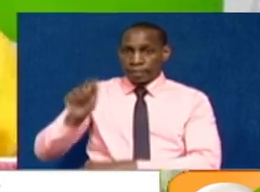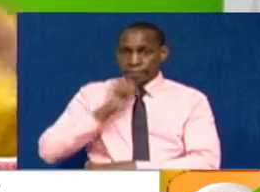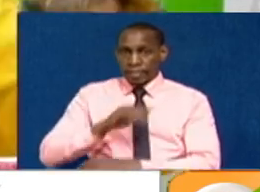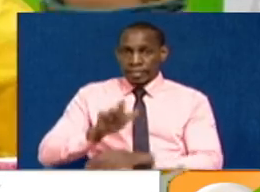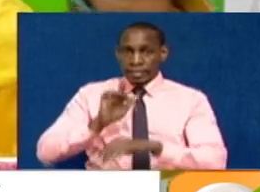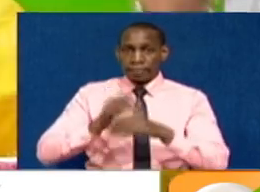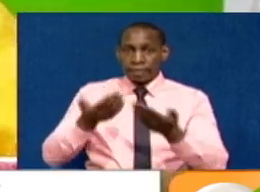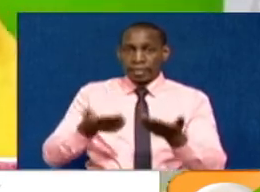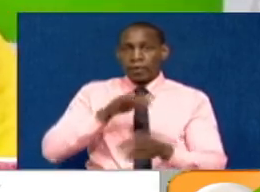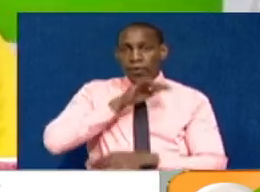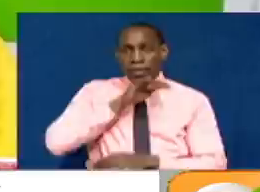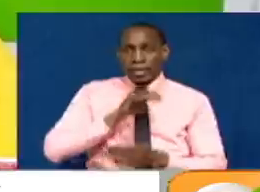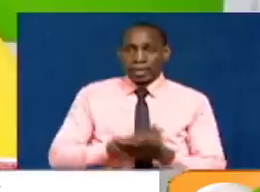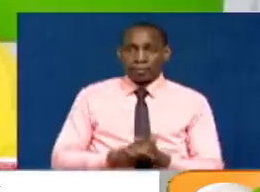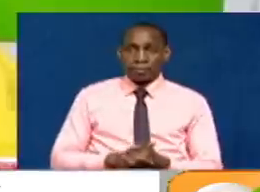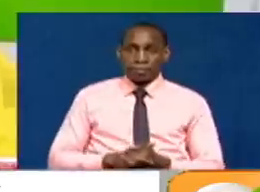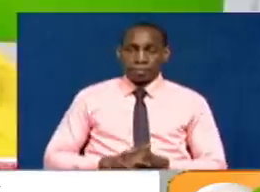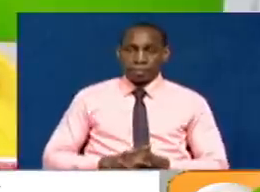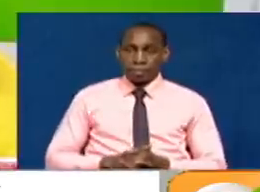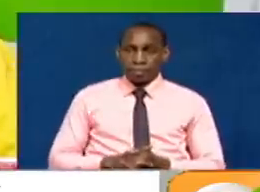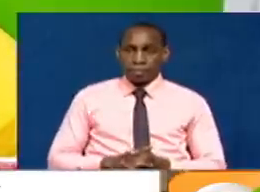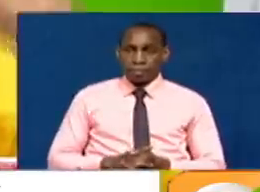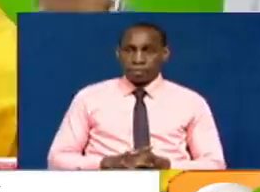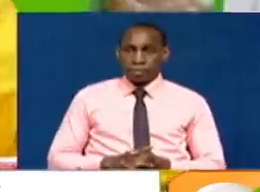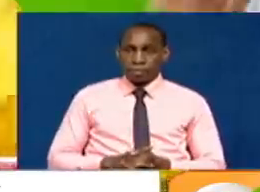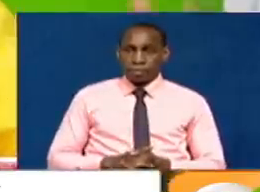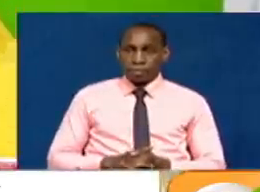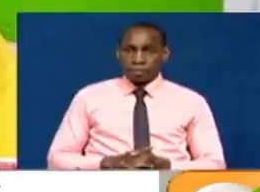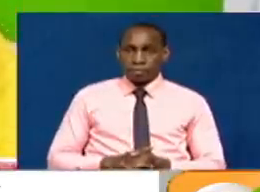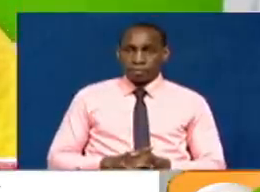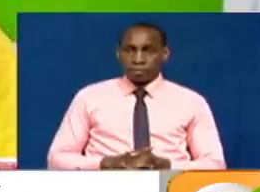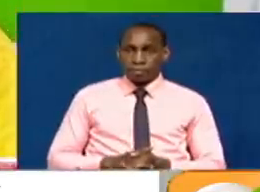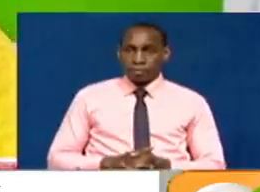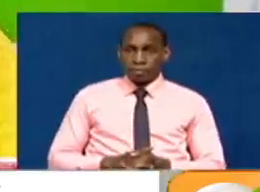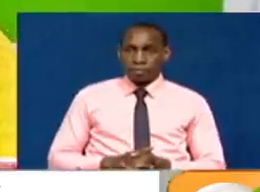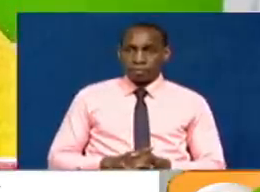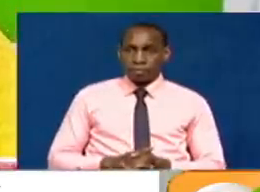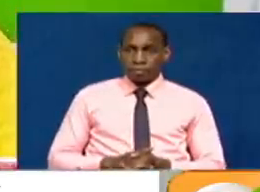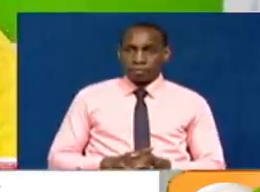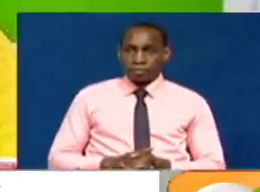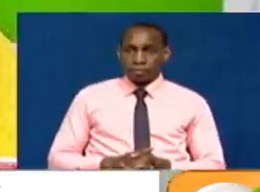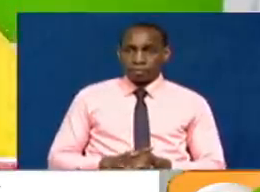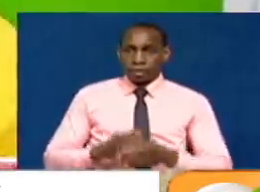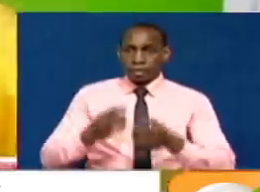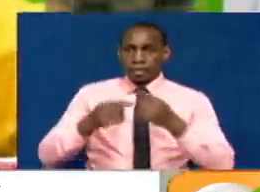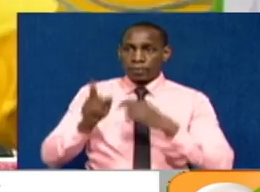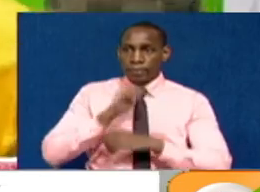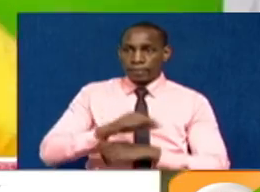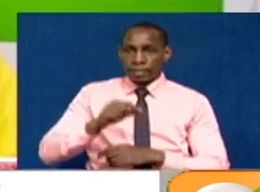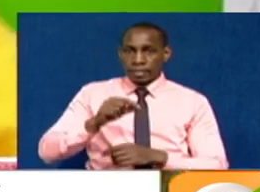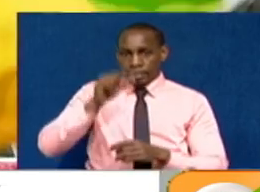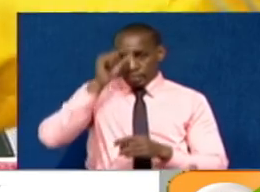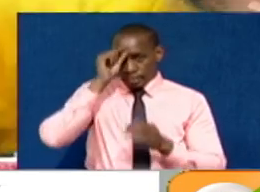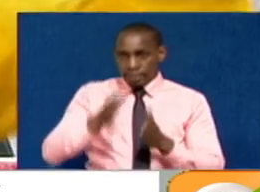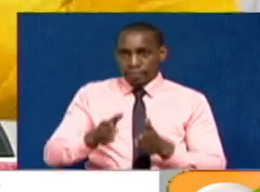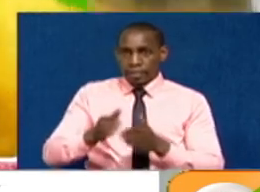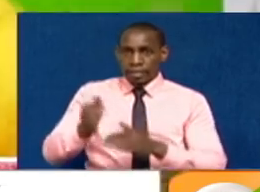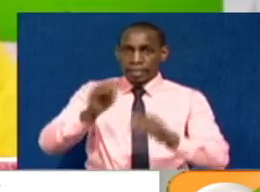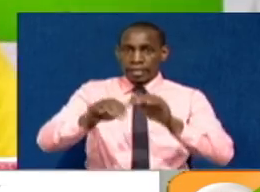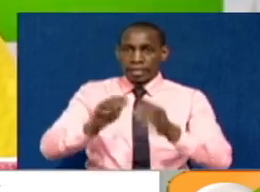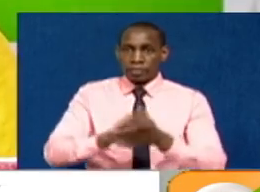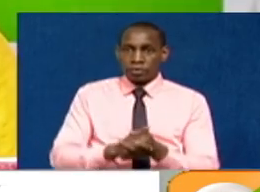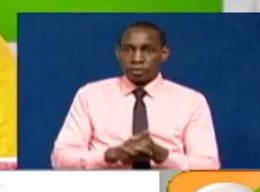politician from Central Kenya who's been vocal from the beginning. She won the Kirinyaga seat, governor seat, beating Martha Karua. And of